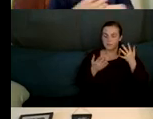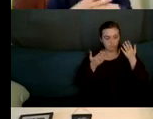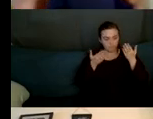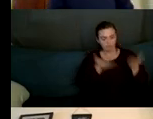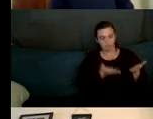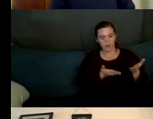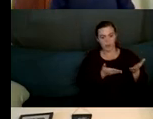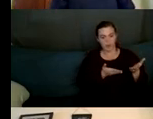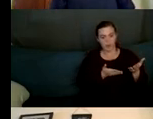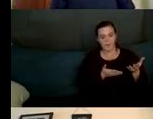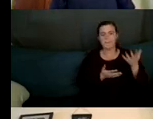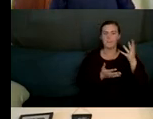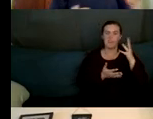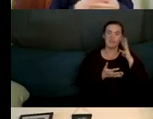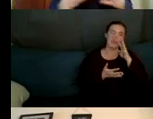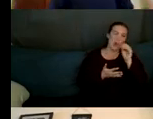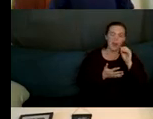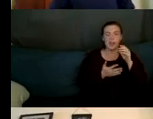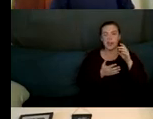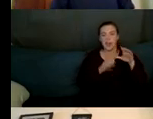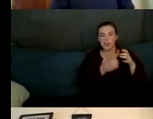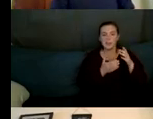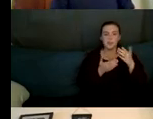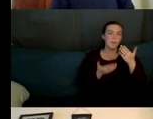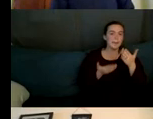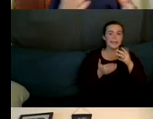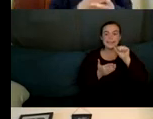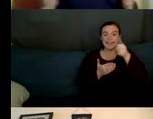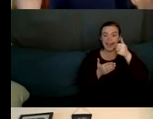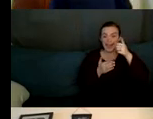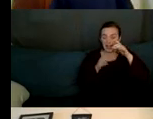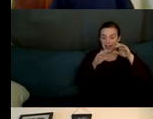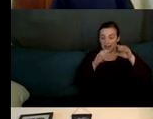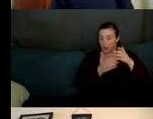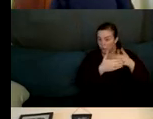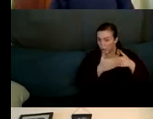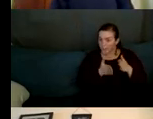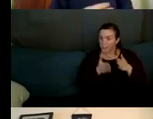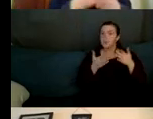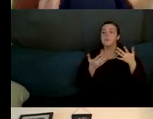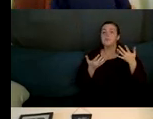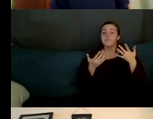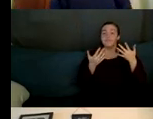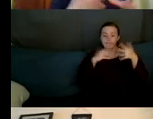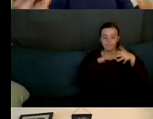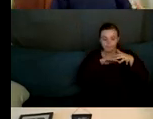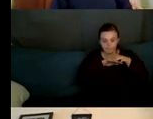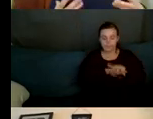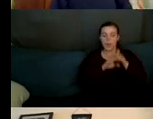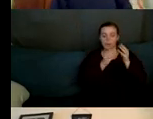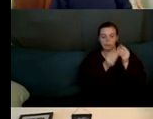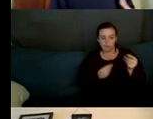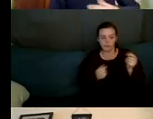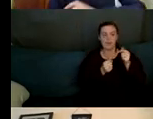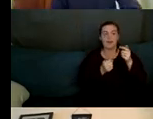classes, maybe you had 10 classrooms, you have 4 classes going on, and you finish the whole thing up in a matter of like 5